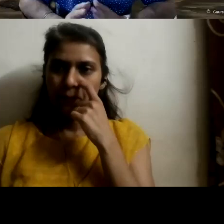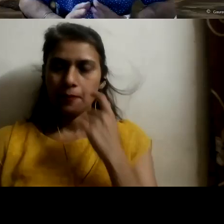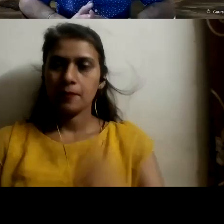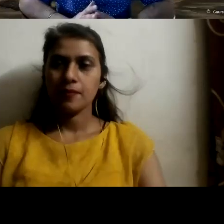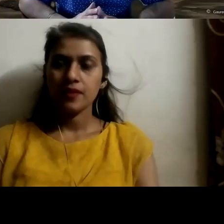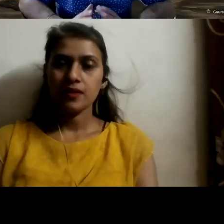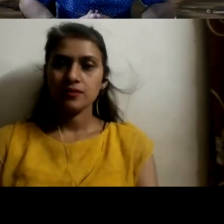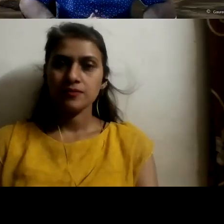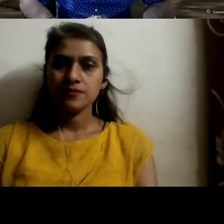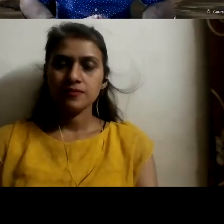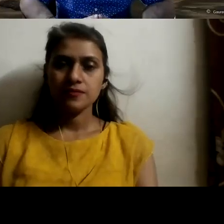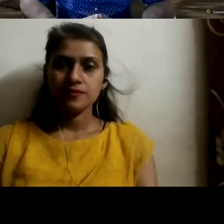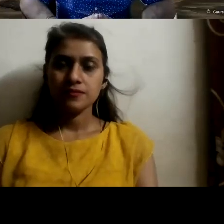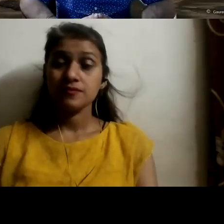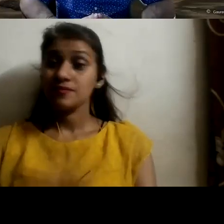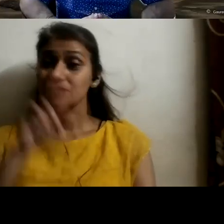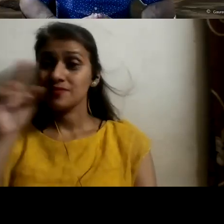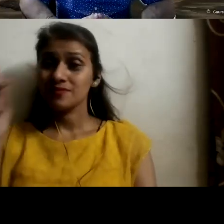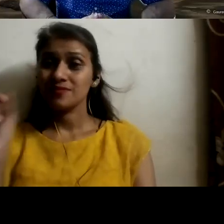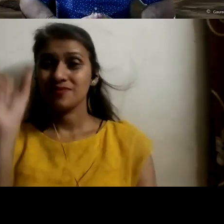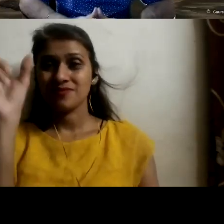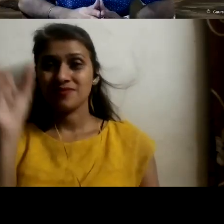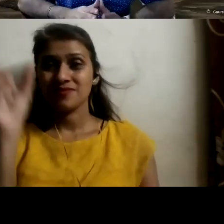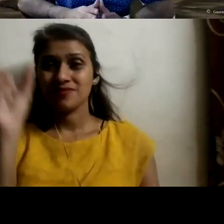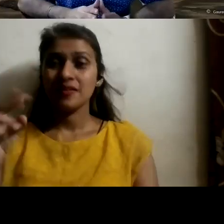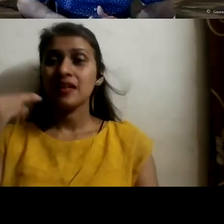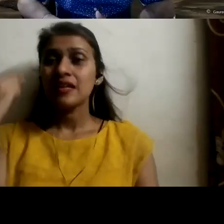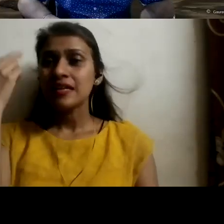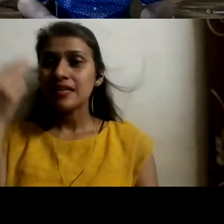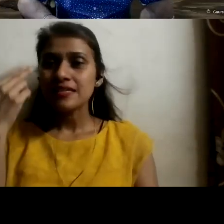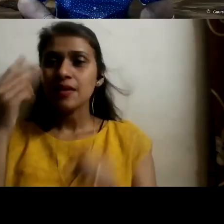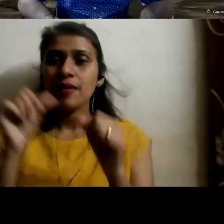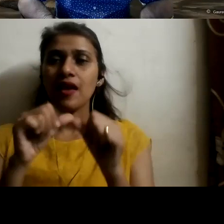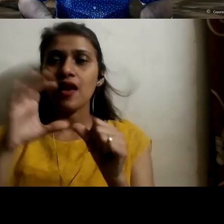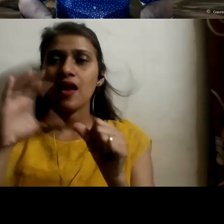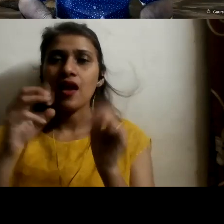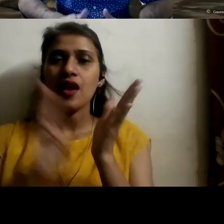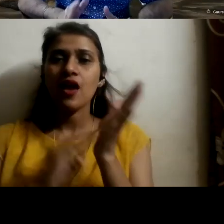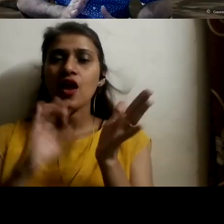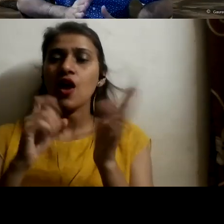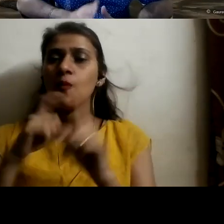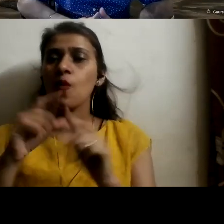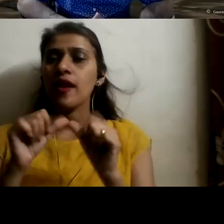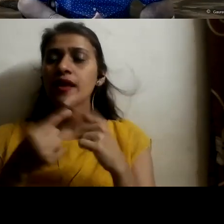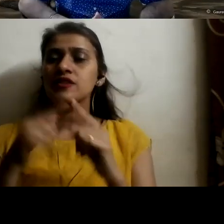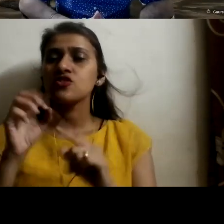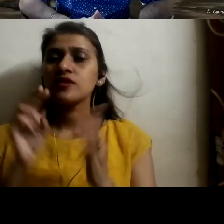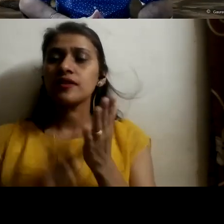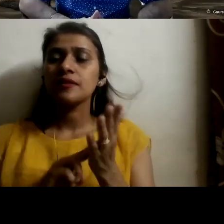Reasonable accommodation, on the other side, is a philosophy which is